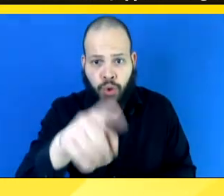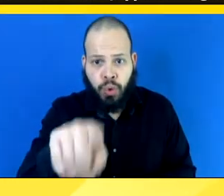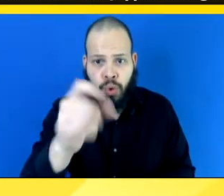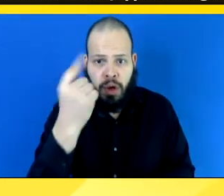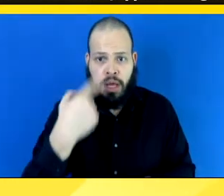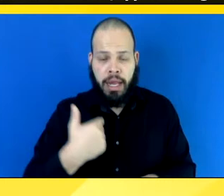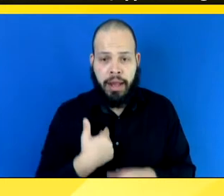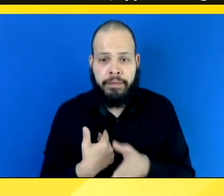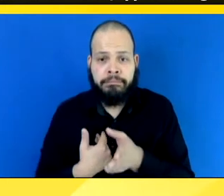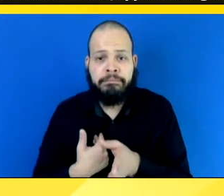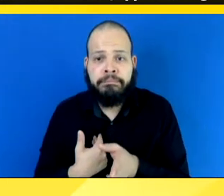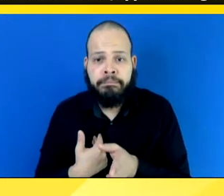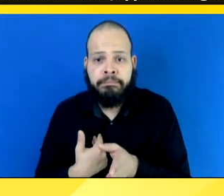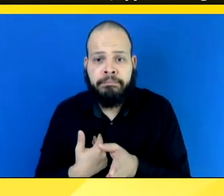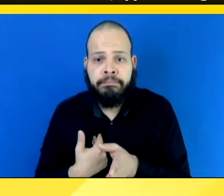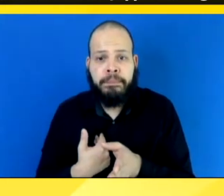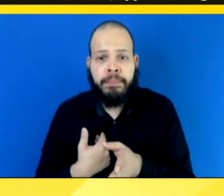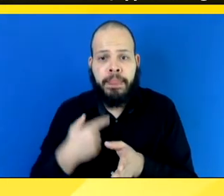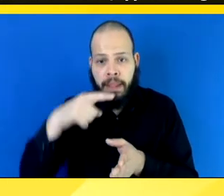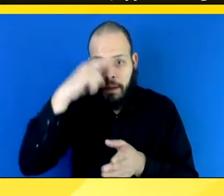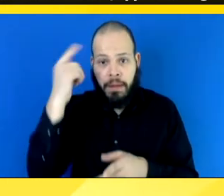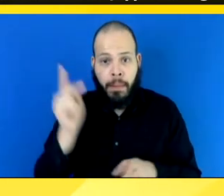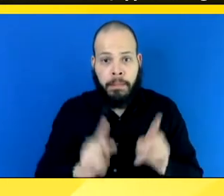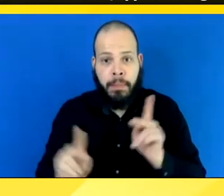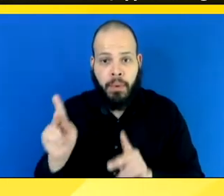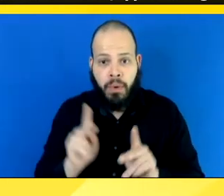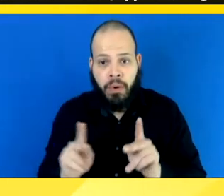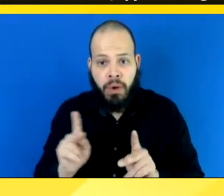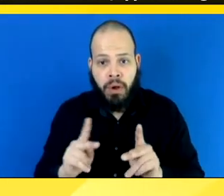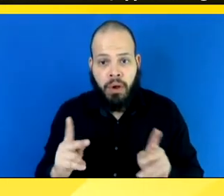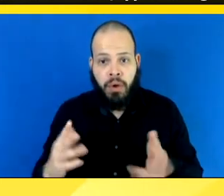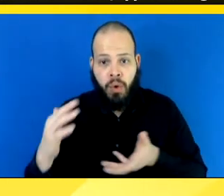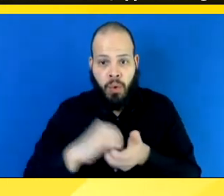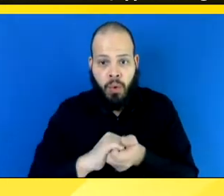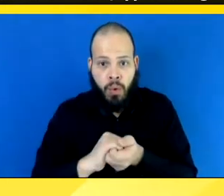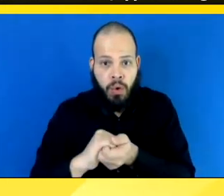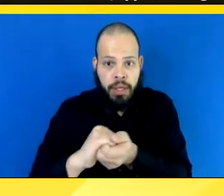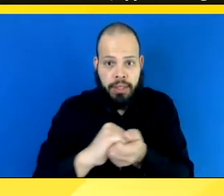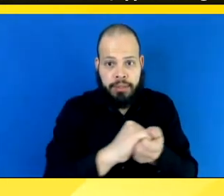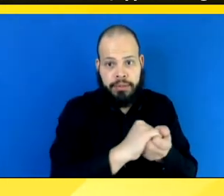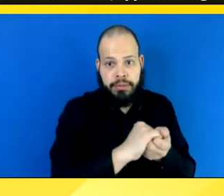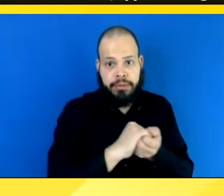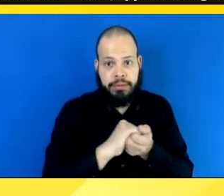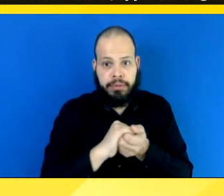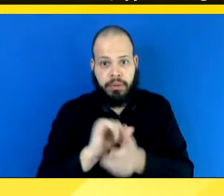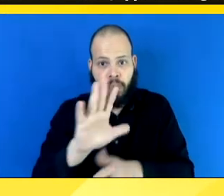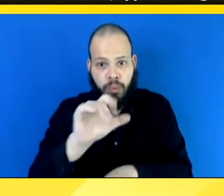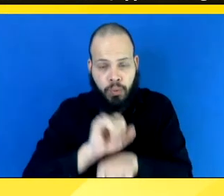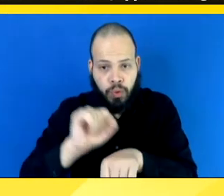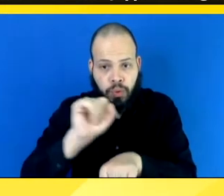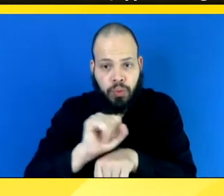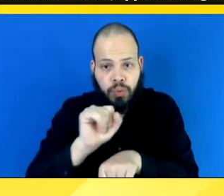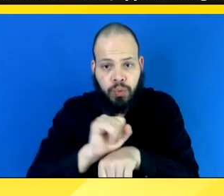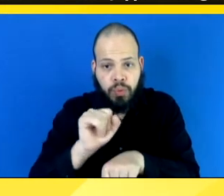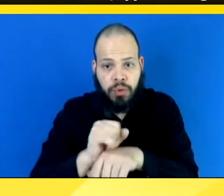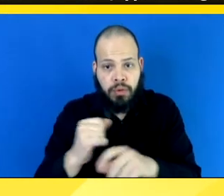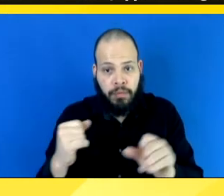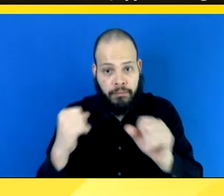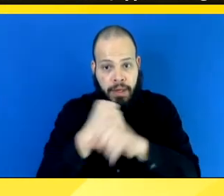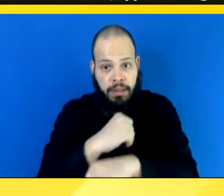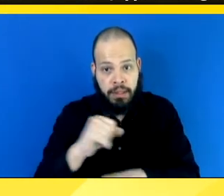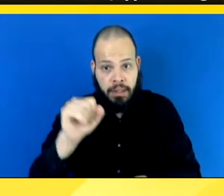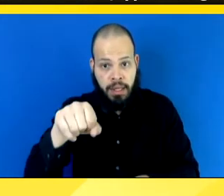Black people organizing in this fight, yes or no? Yes, yes. Do you have white people organizing? Yes, yes. Do you have brown